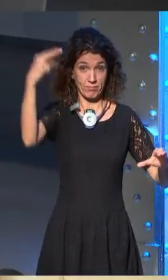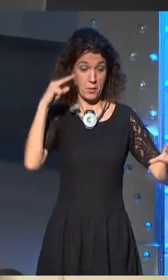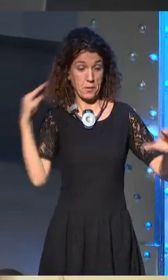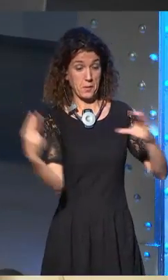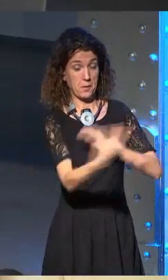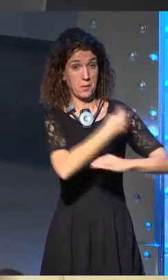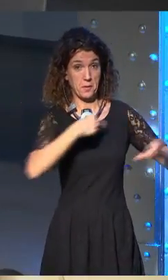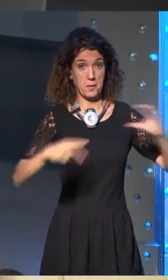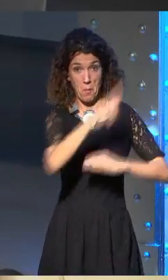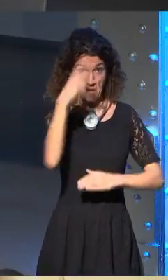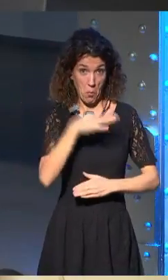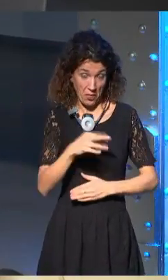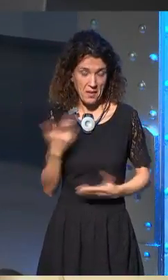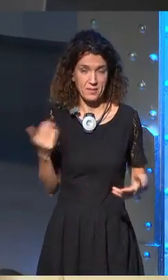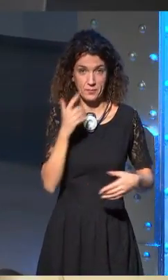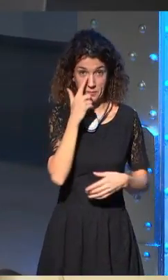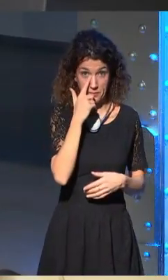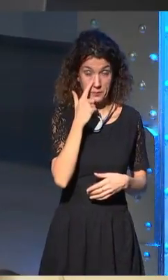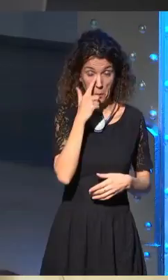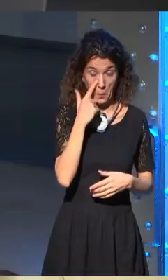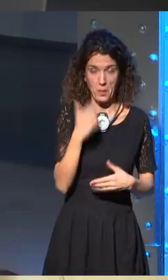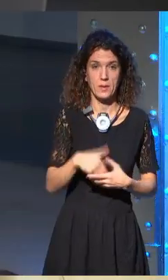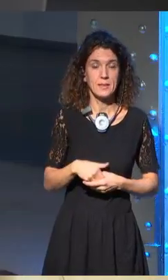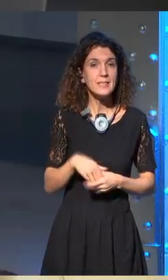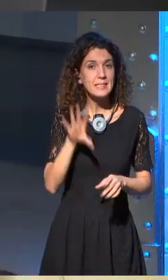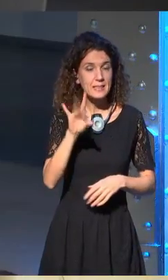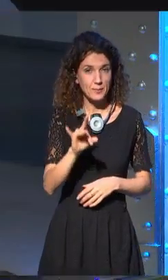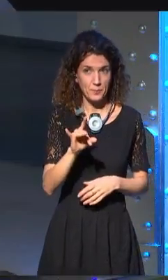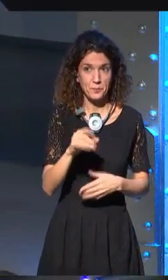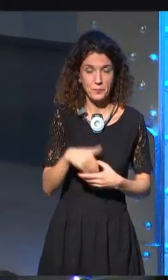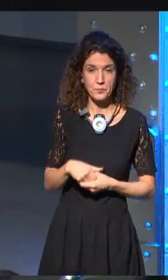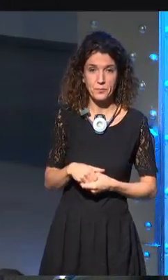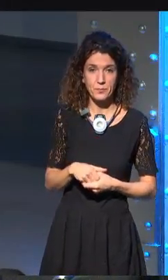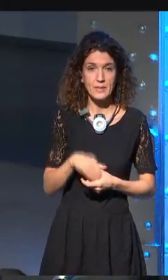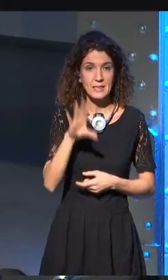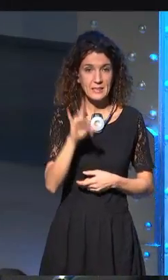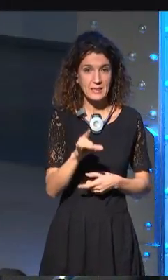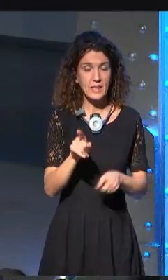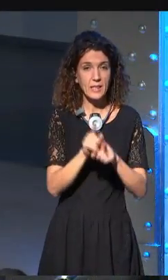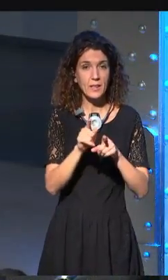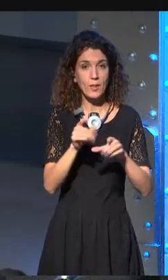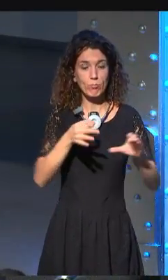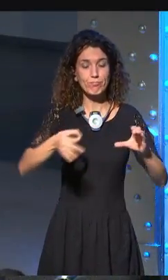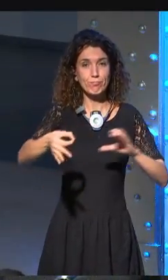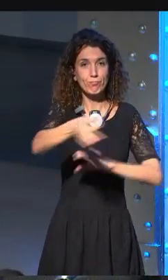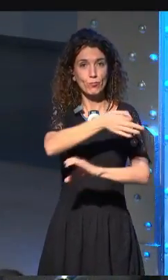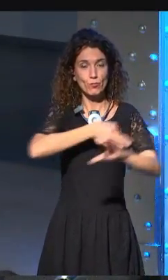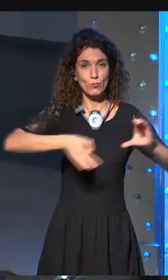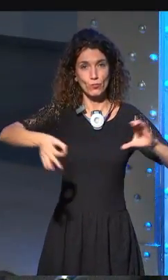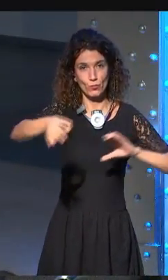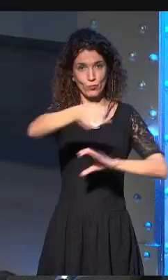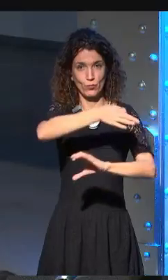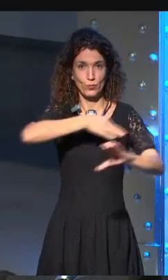around the Earth, you visited us above our heads. We fly over the Earth often, including Spain.